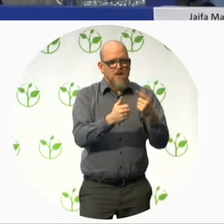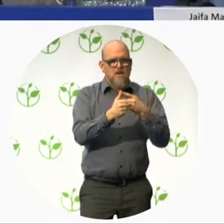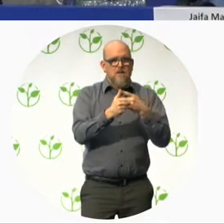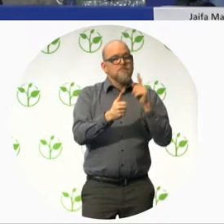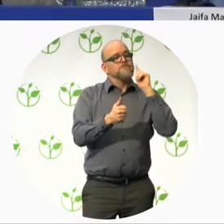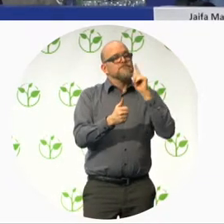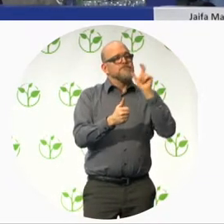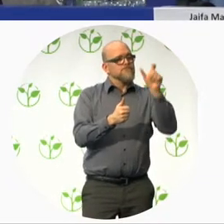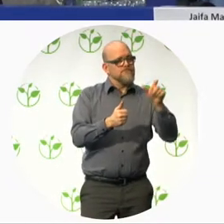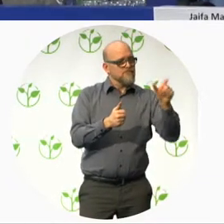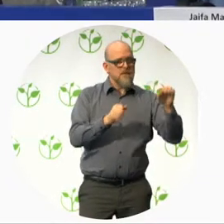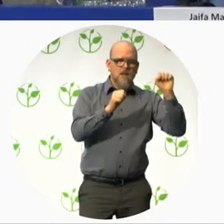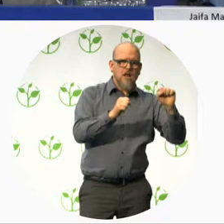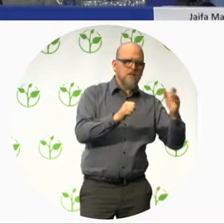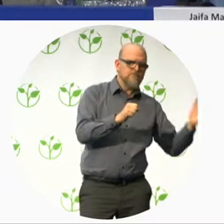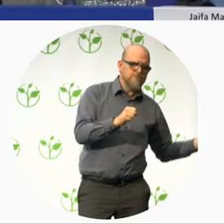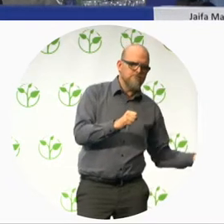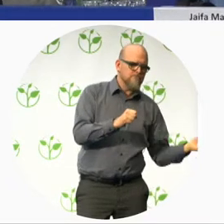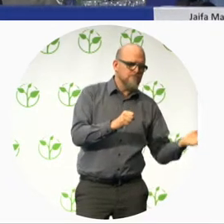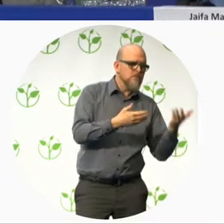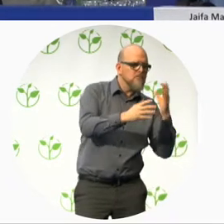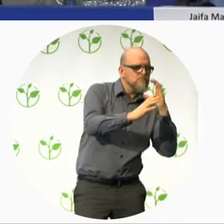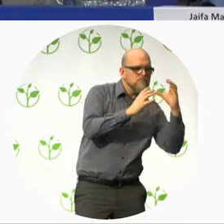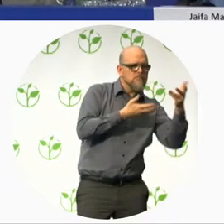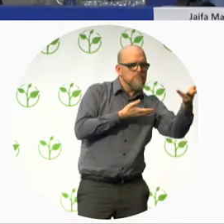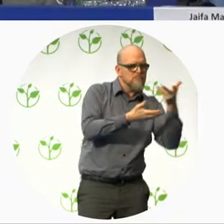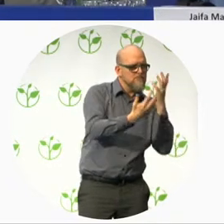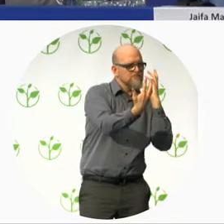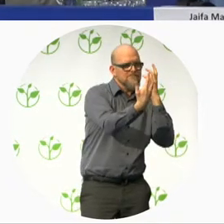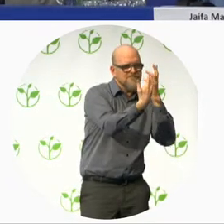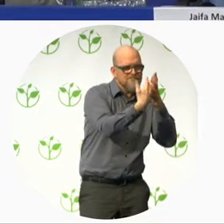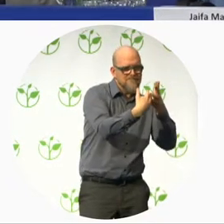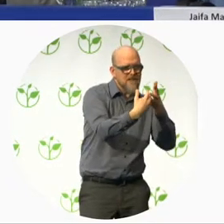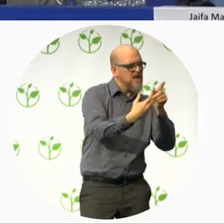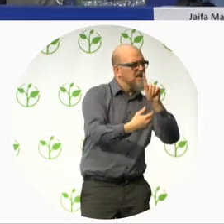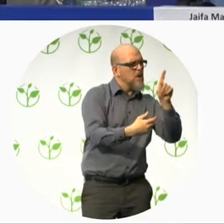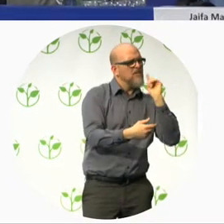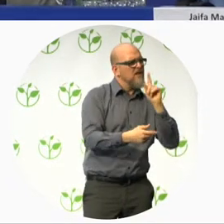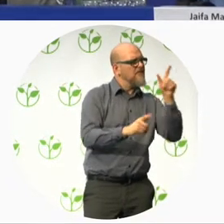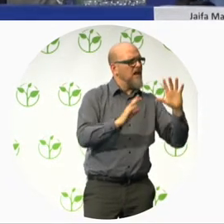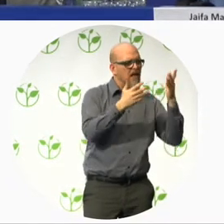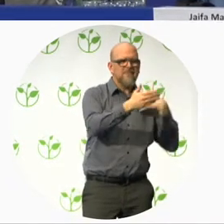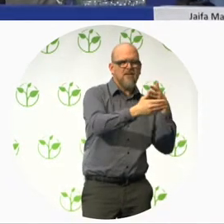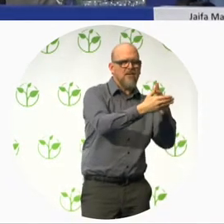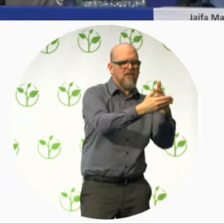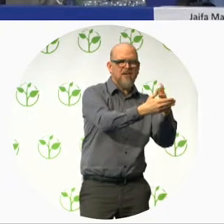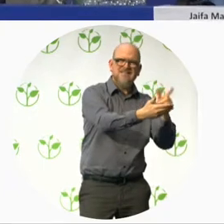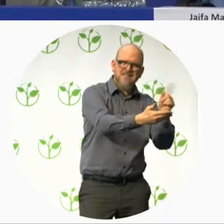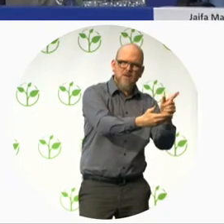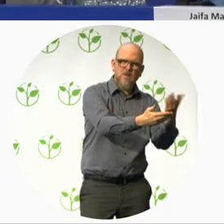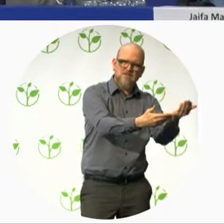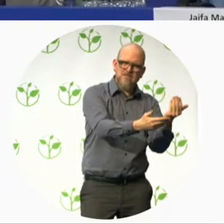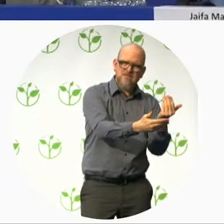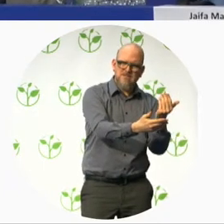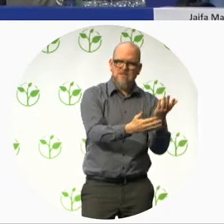to each other freely without any limits. This line is a GSM line, normal line, called